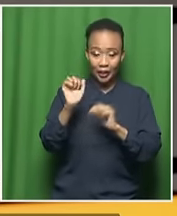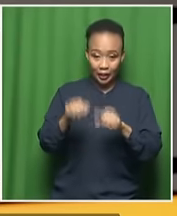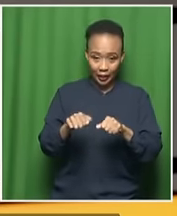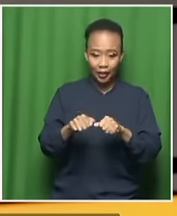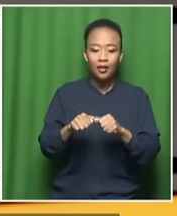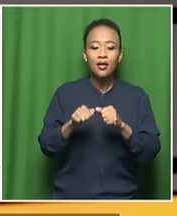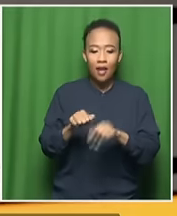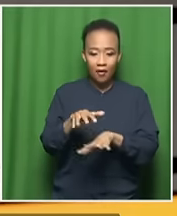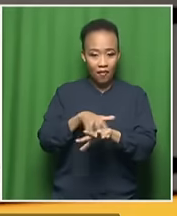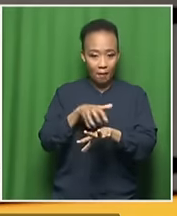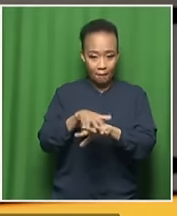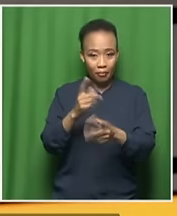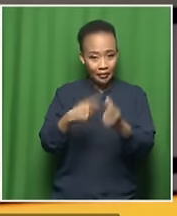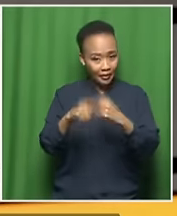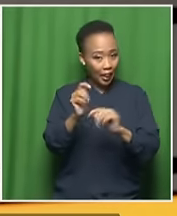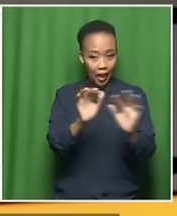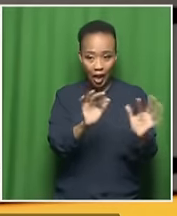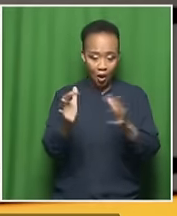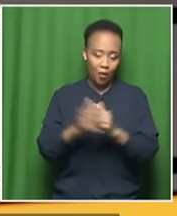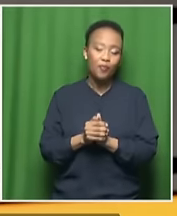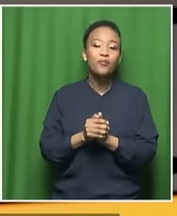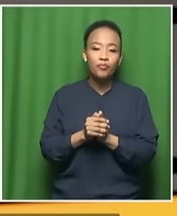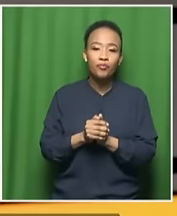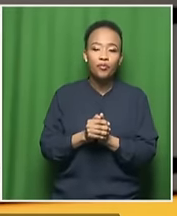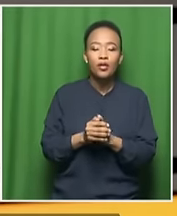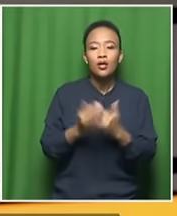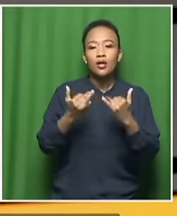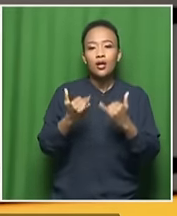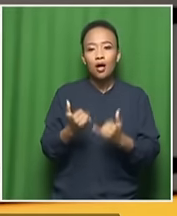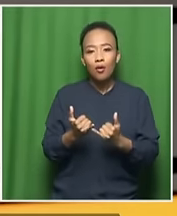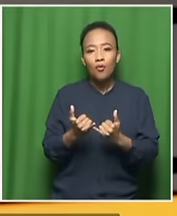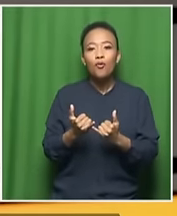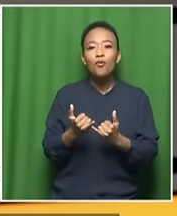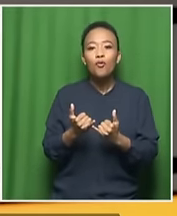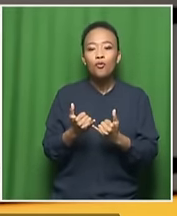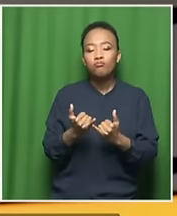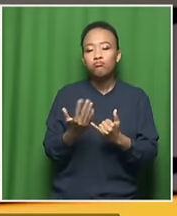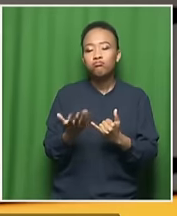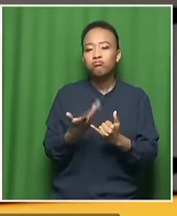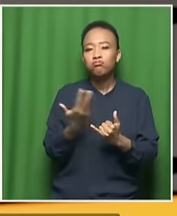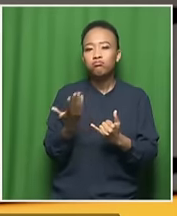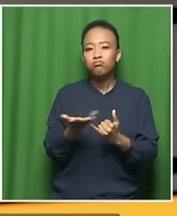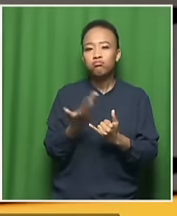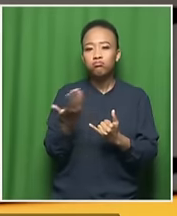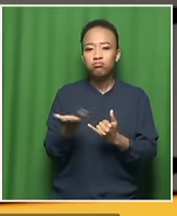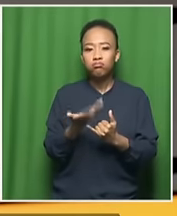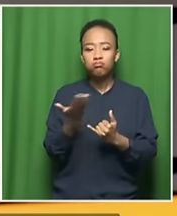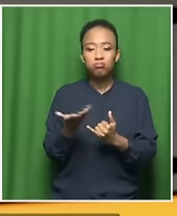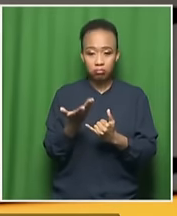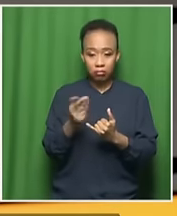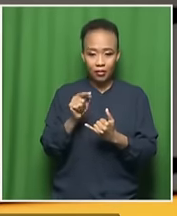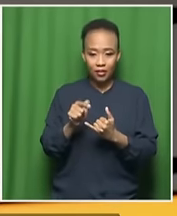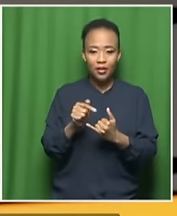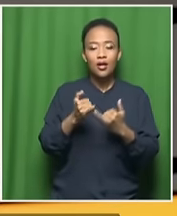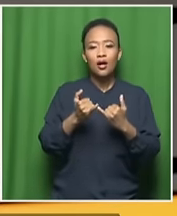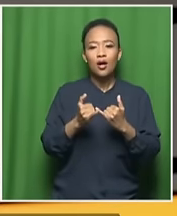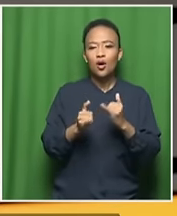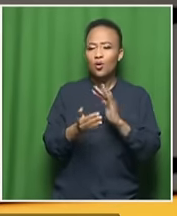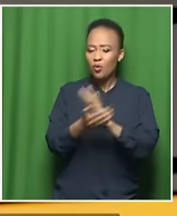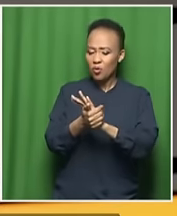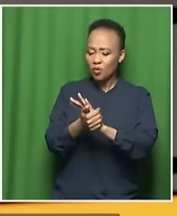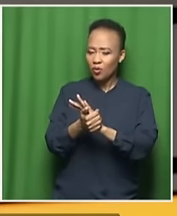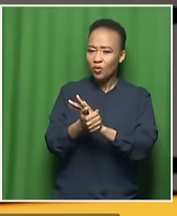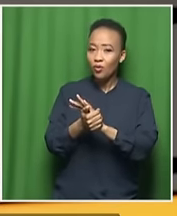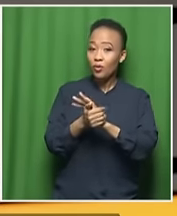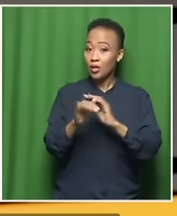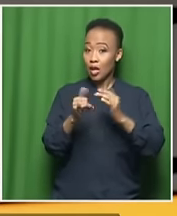we must see how we can use and the skills transfer to